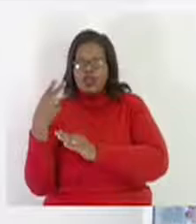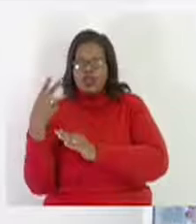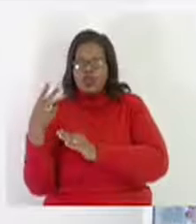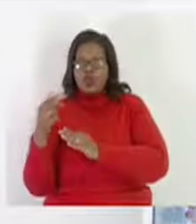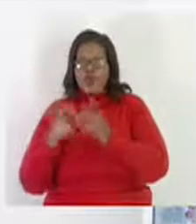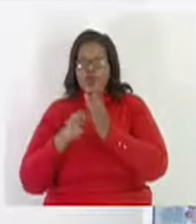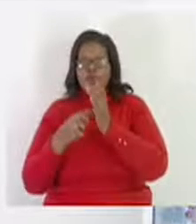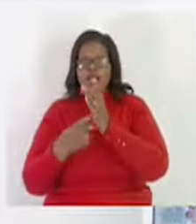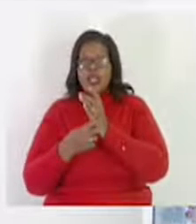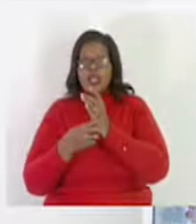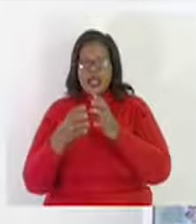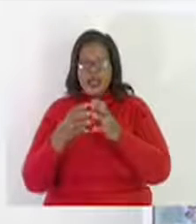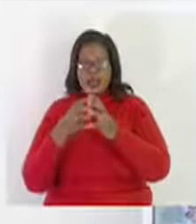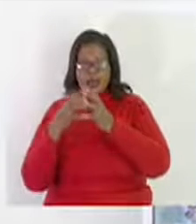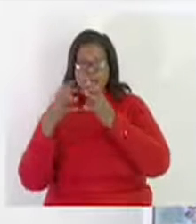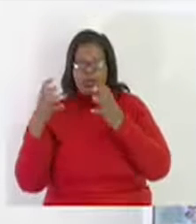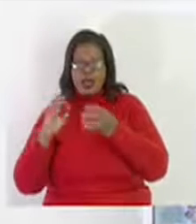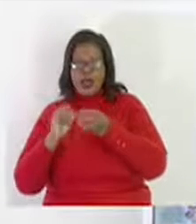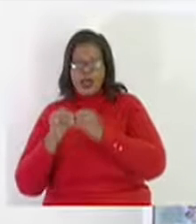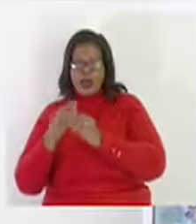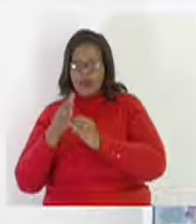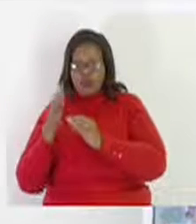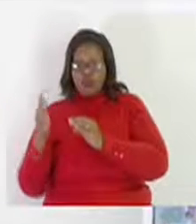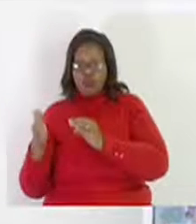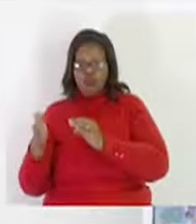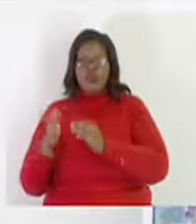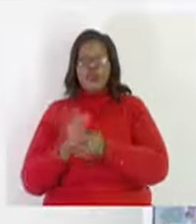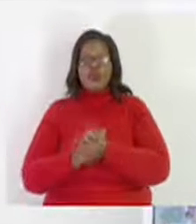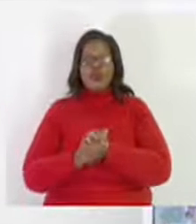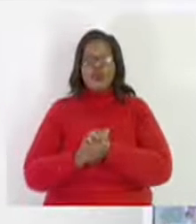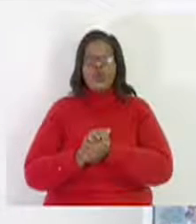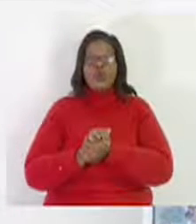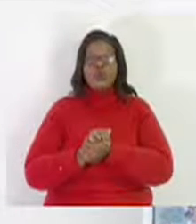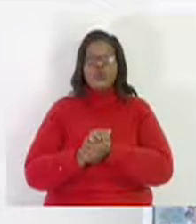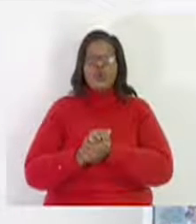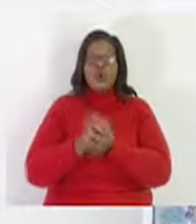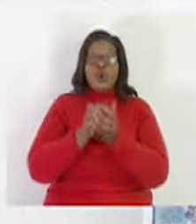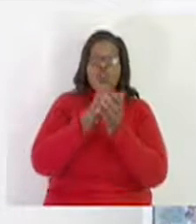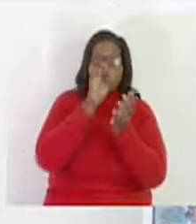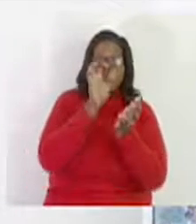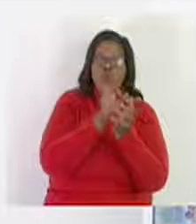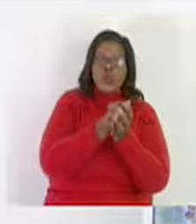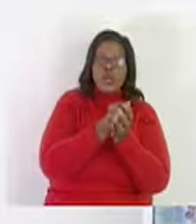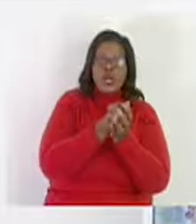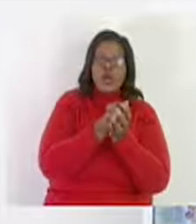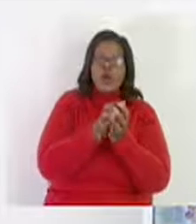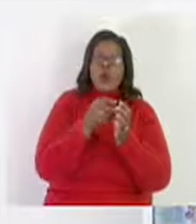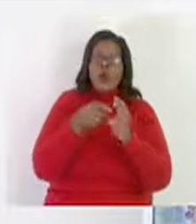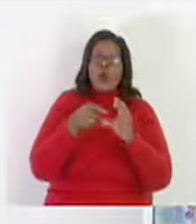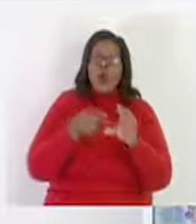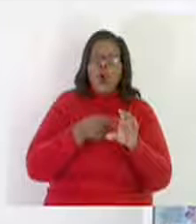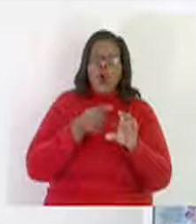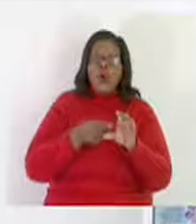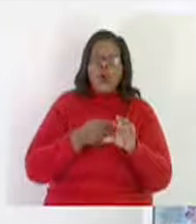this is bigger than this. So the crocodile here will obviously